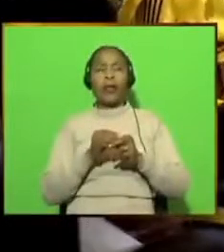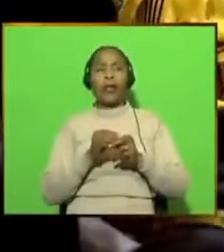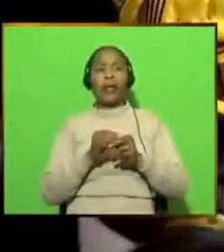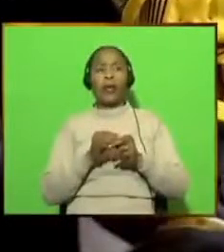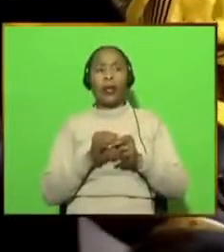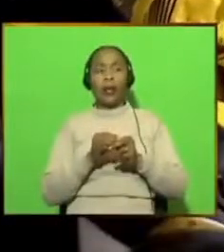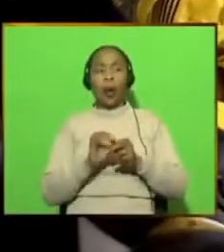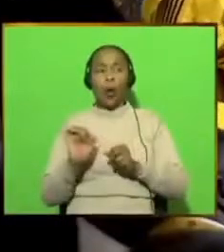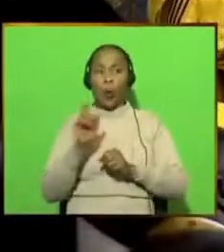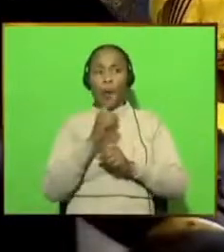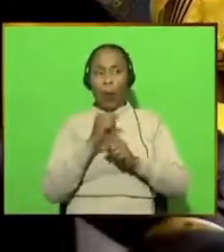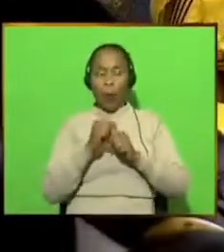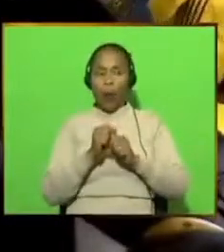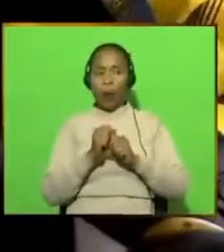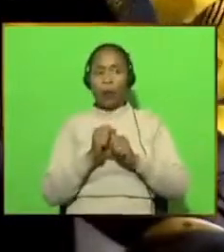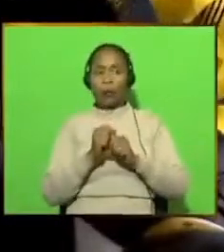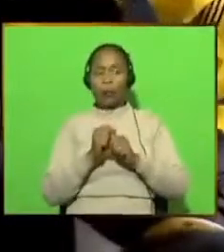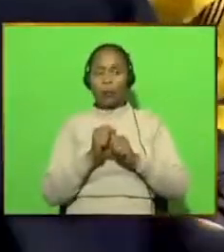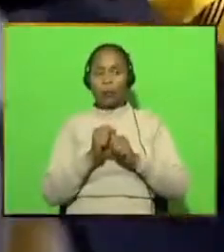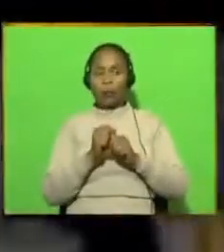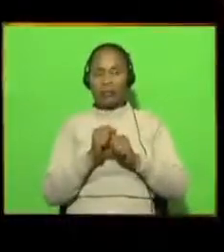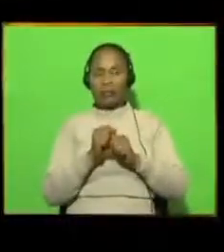Africans, Bagaetsu, Dumelang.